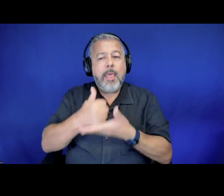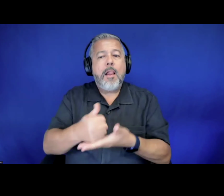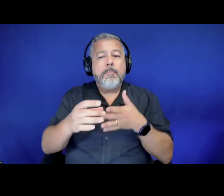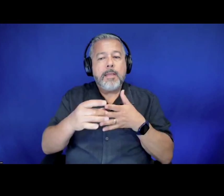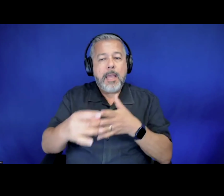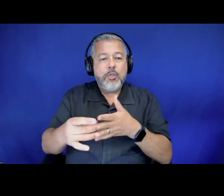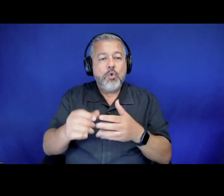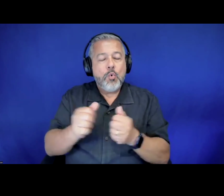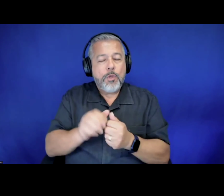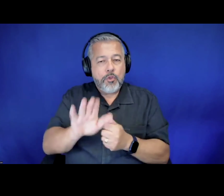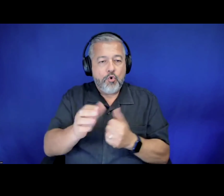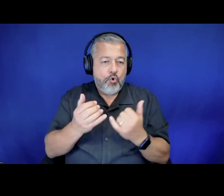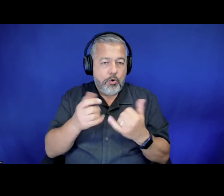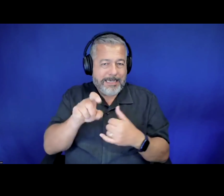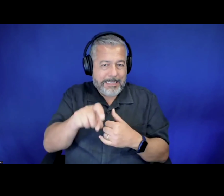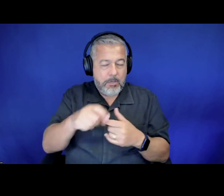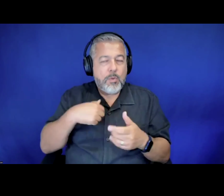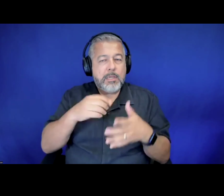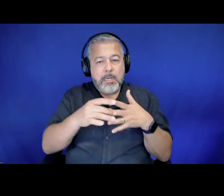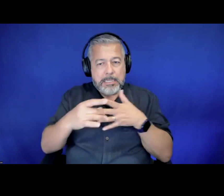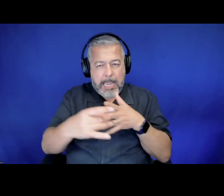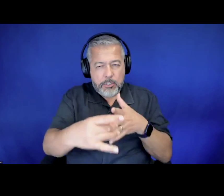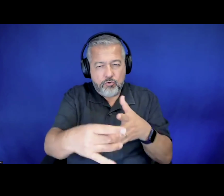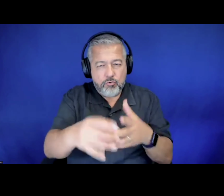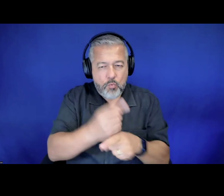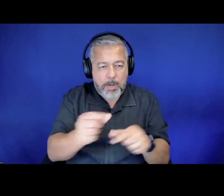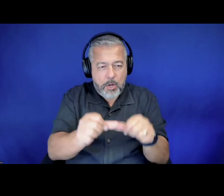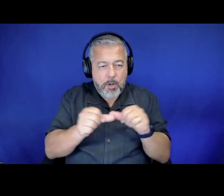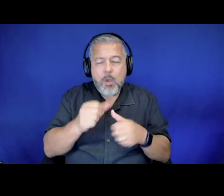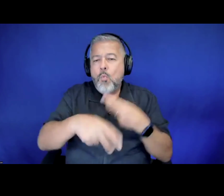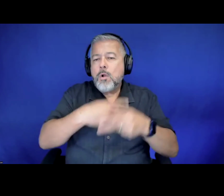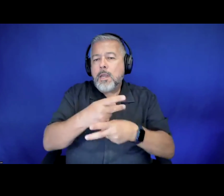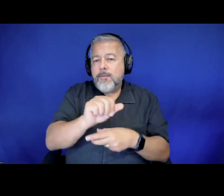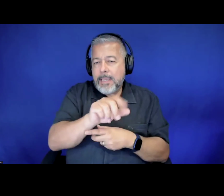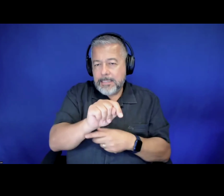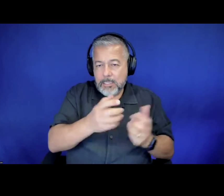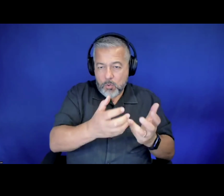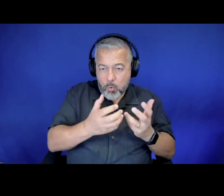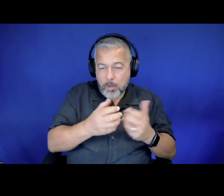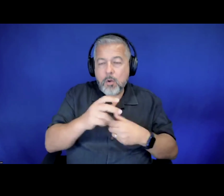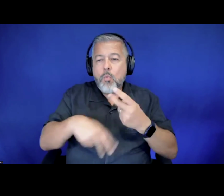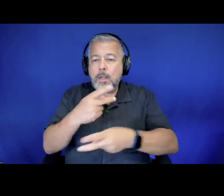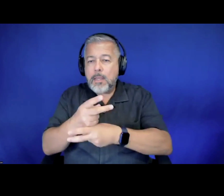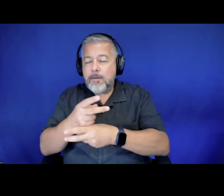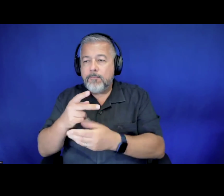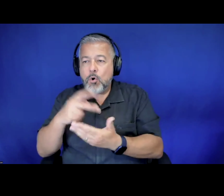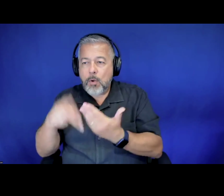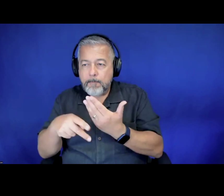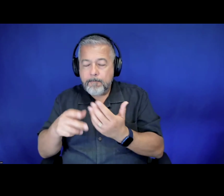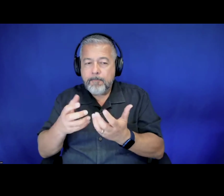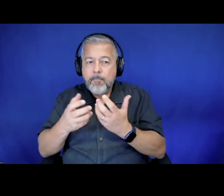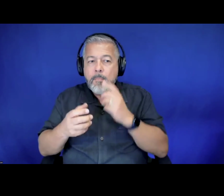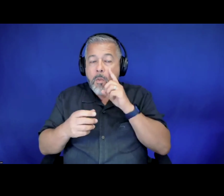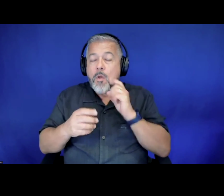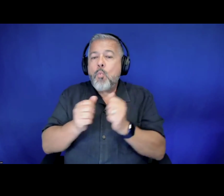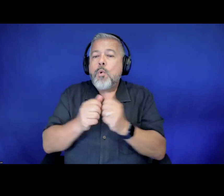need, and we can guide you in the correct area of like what AT you're looking for, what they're working with without sharing too much of their